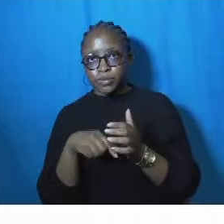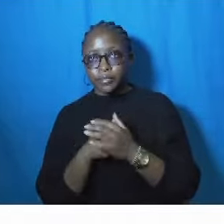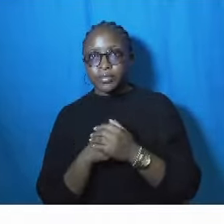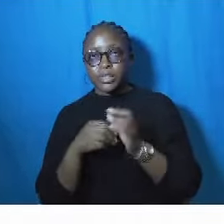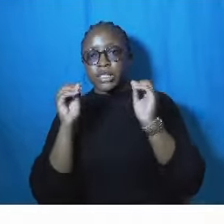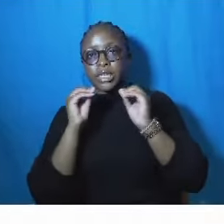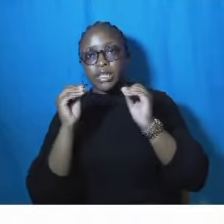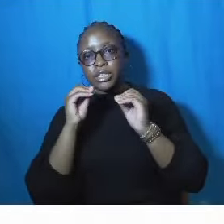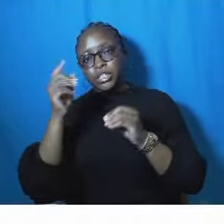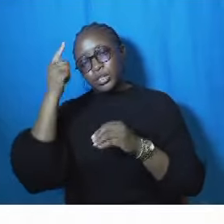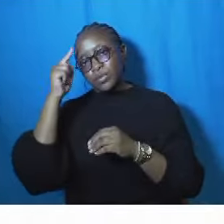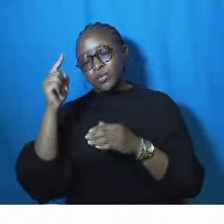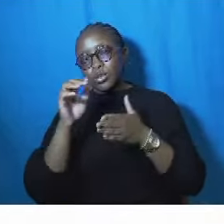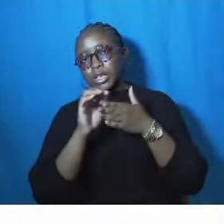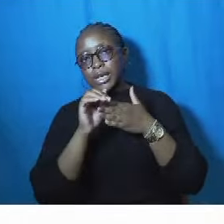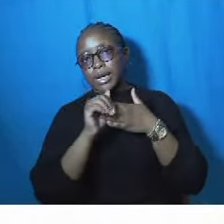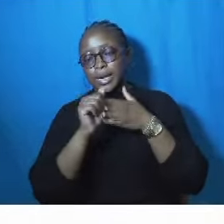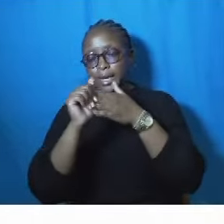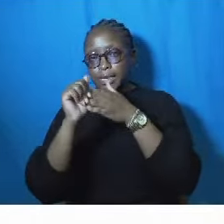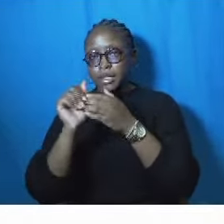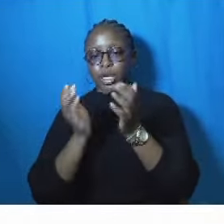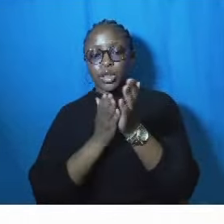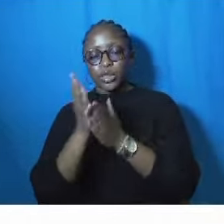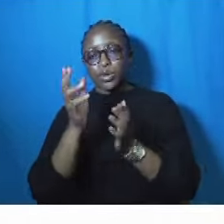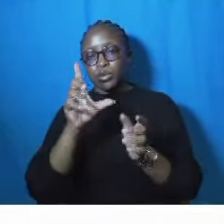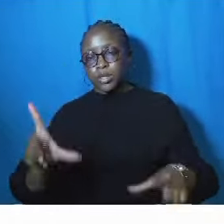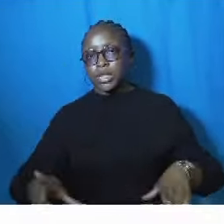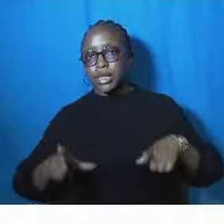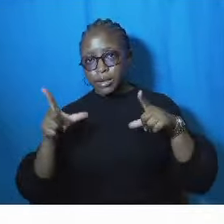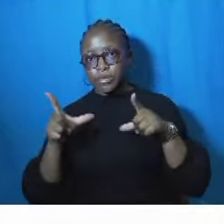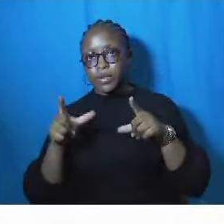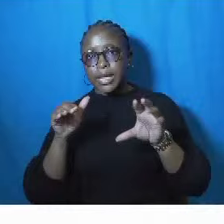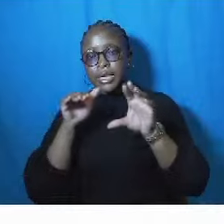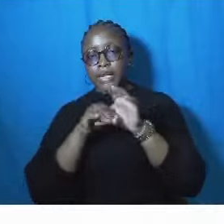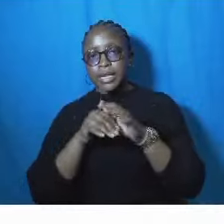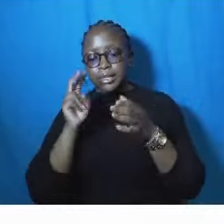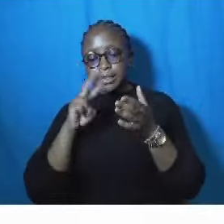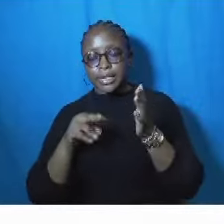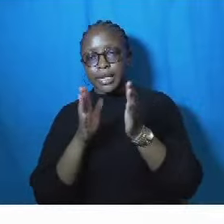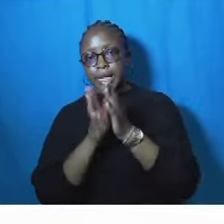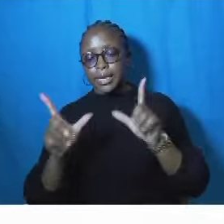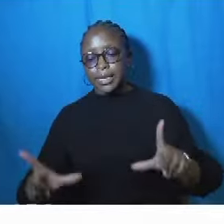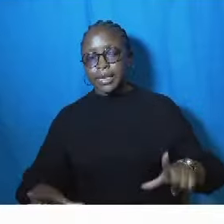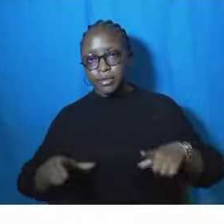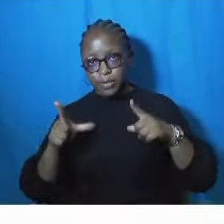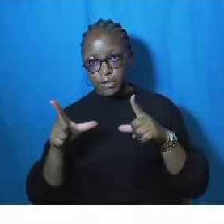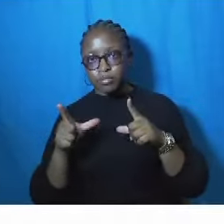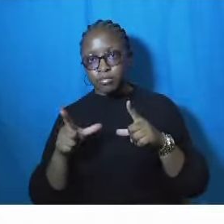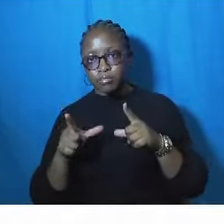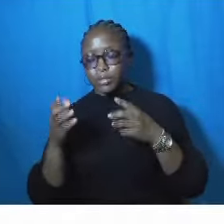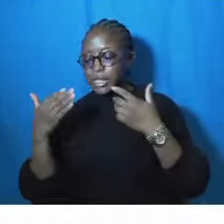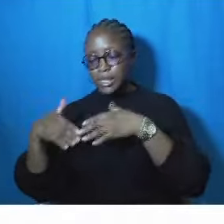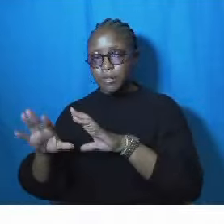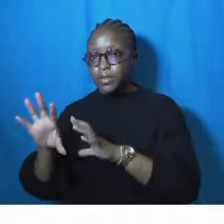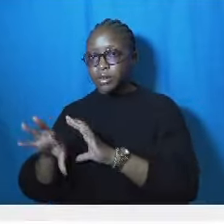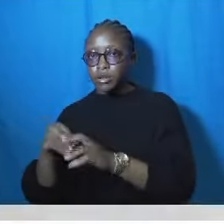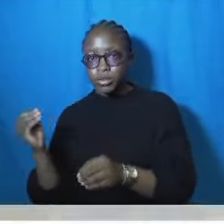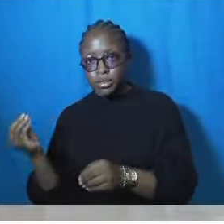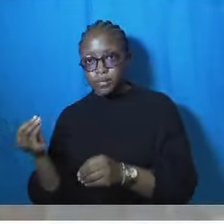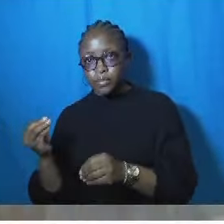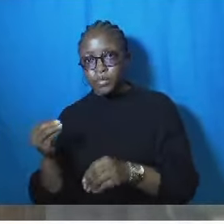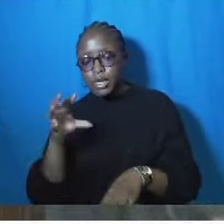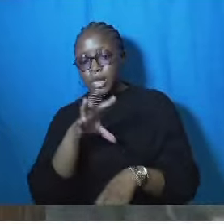through life, that in reading and living them out, they would secure believers in